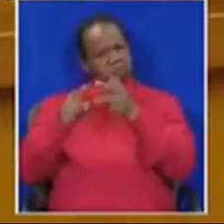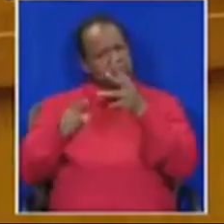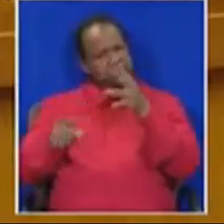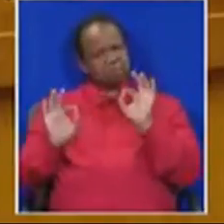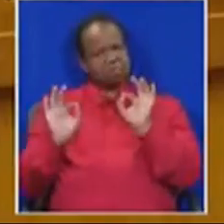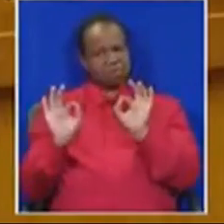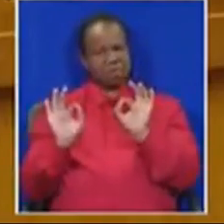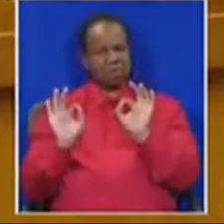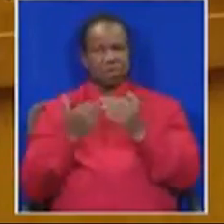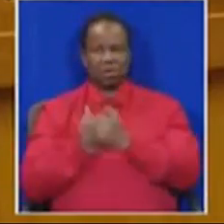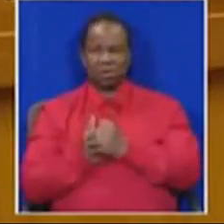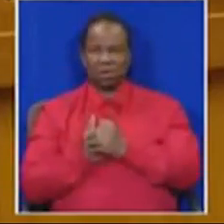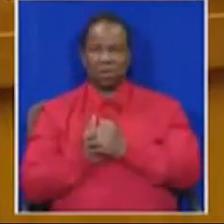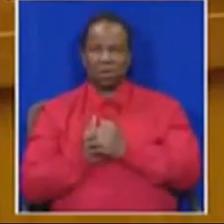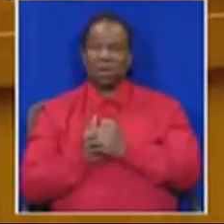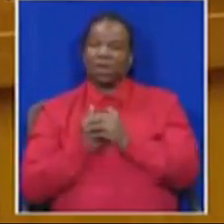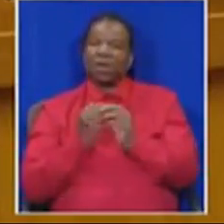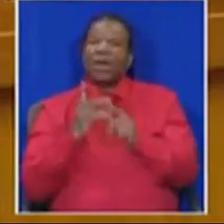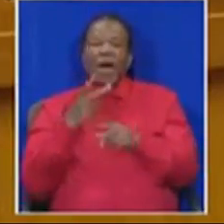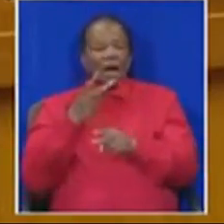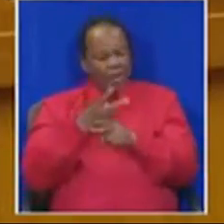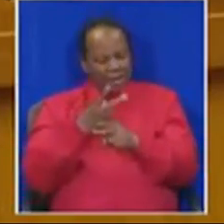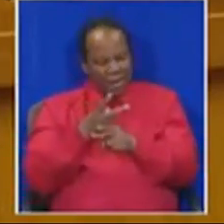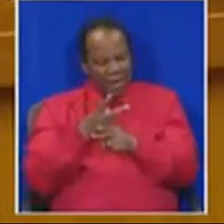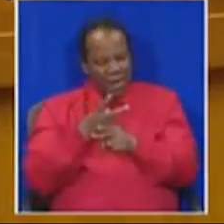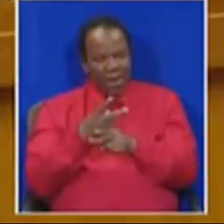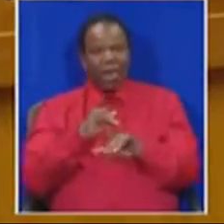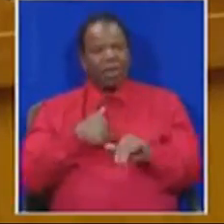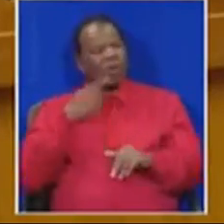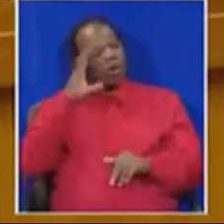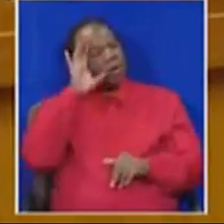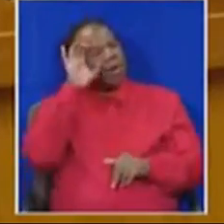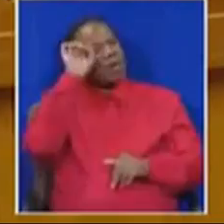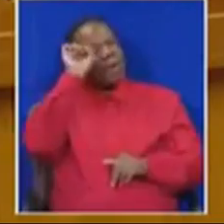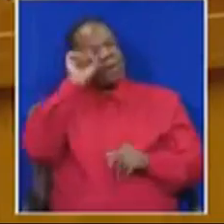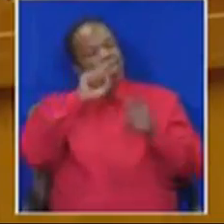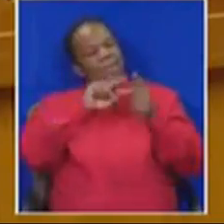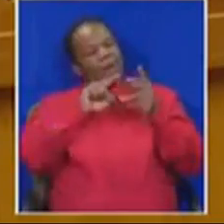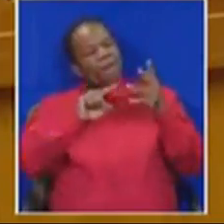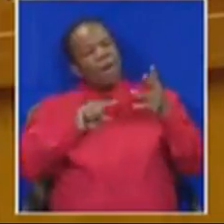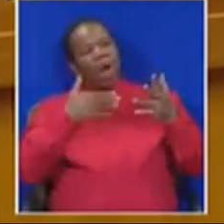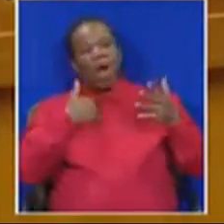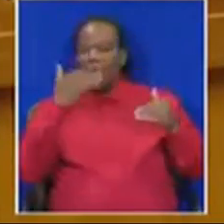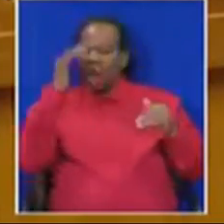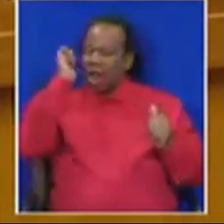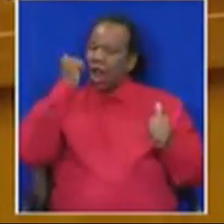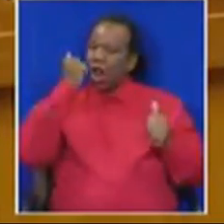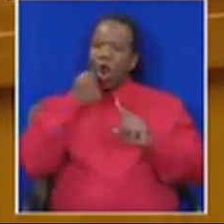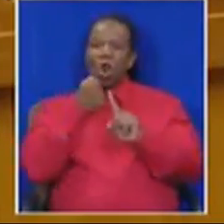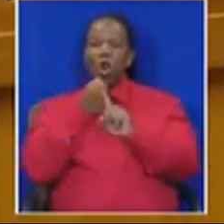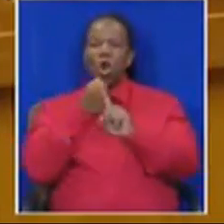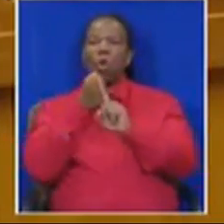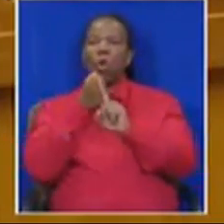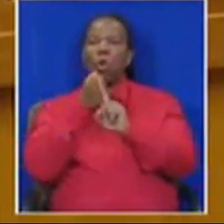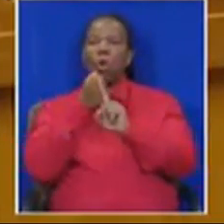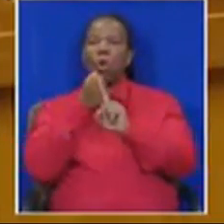We will have an opportunity to recount Madiba's long walk to freedom. We will also have